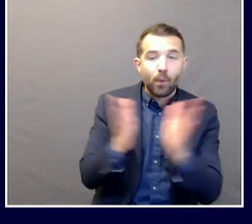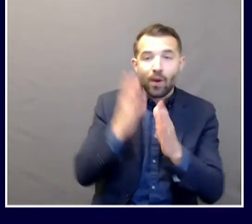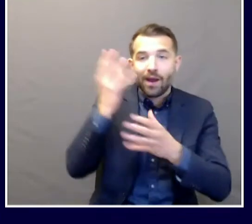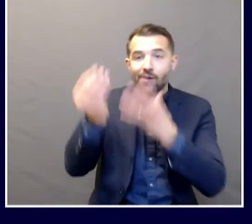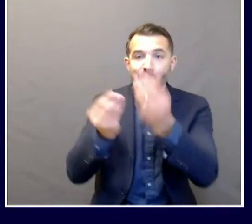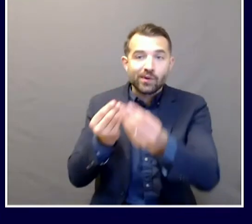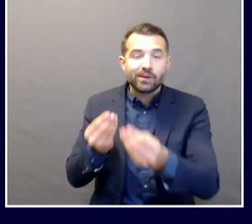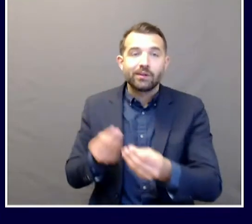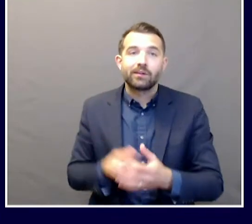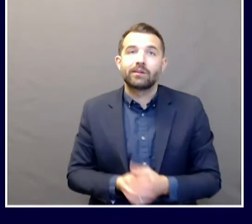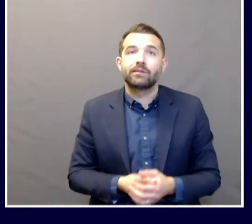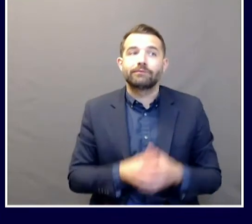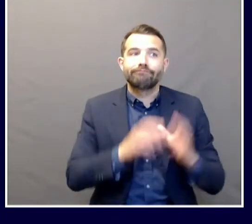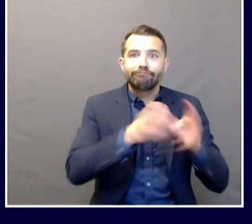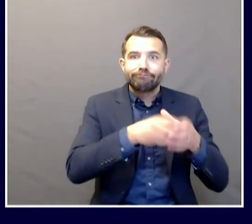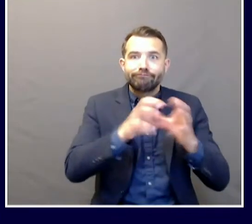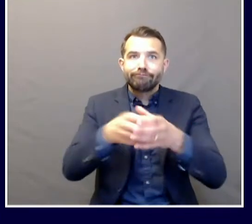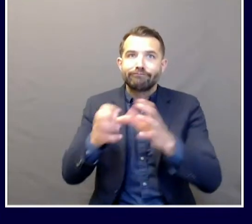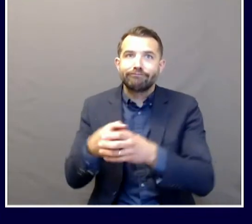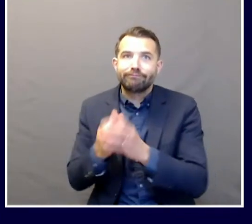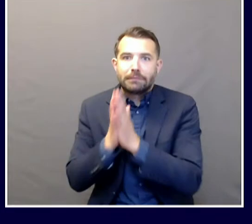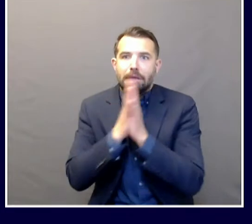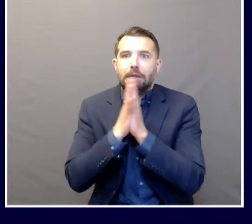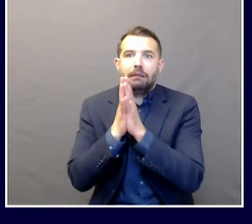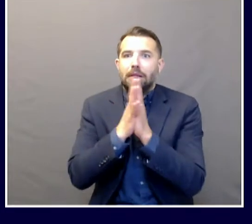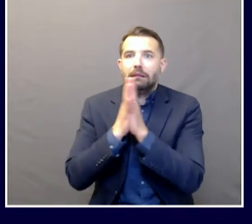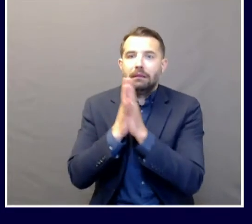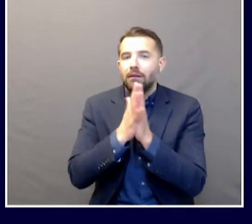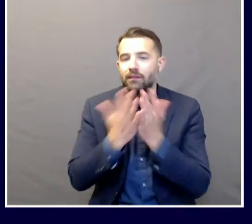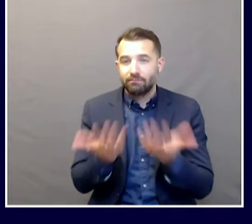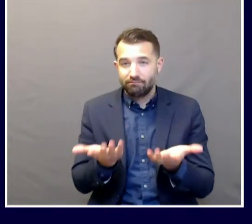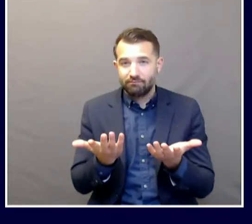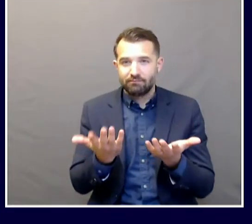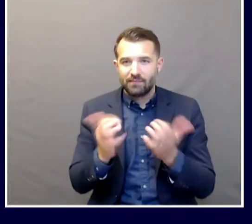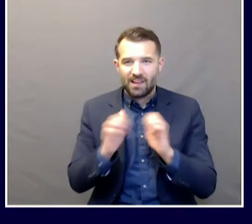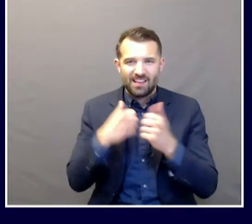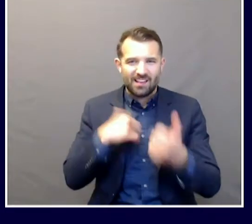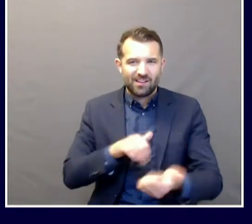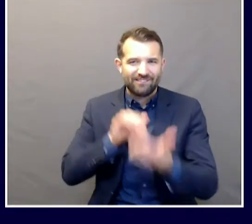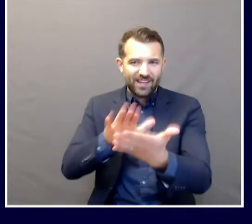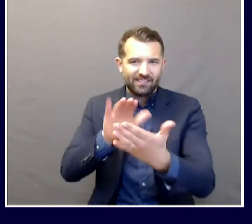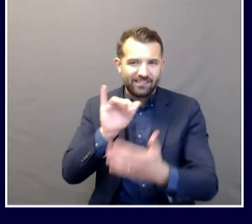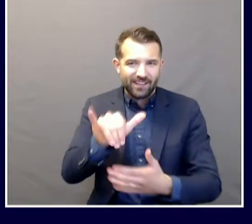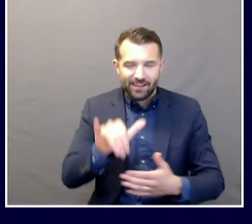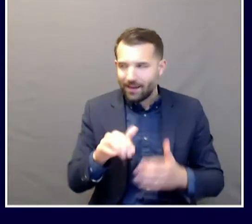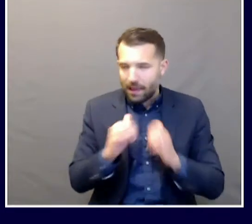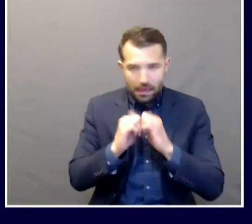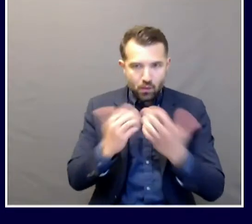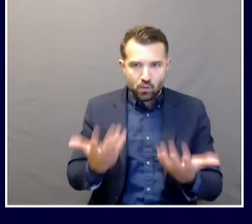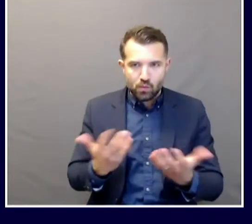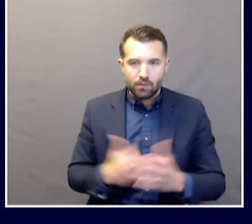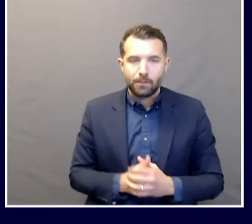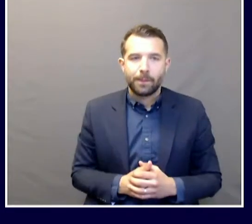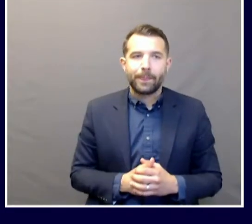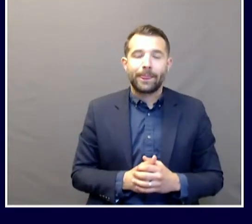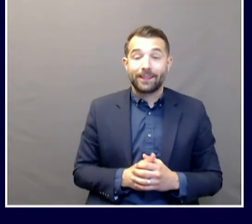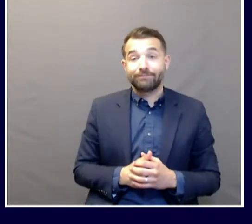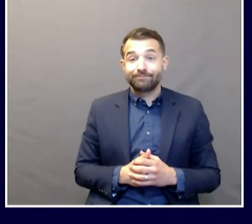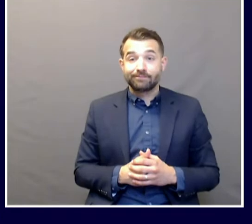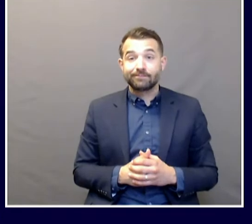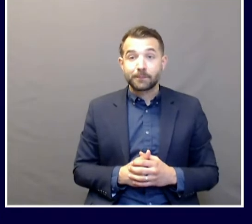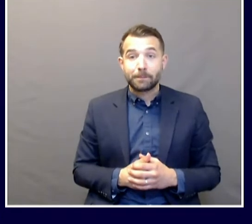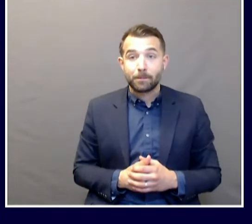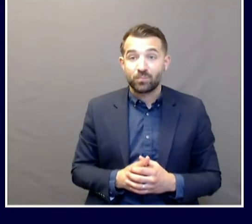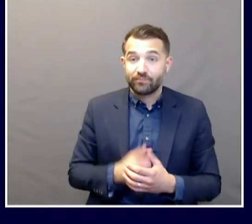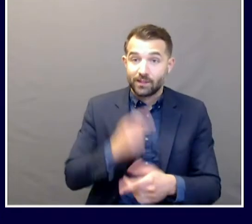on average are declining but are still very high? Yep. Well, you're right, Emily. It's a good sign to see that there's been a decline in